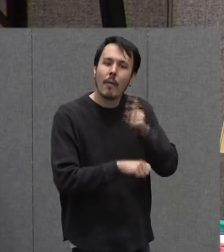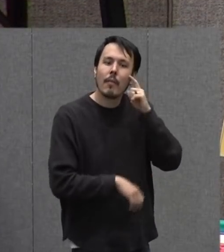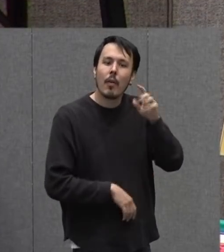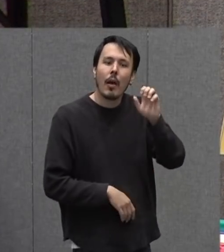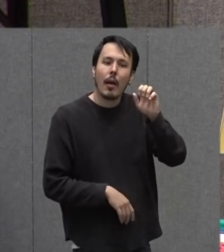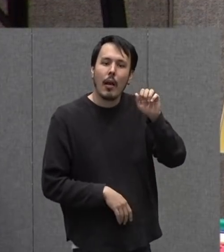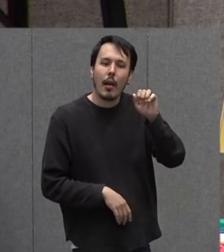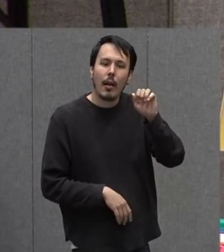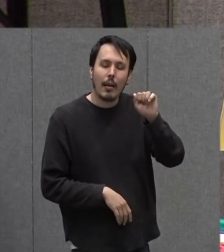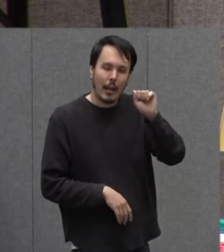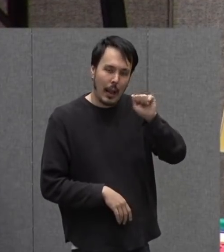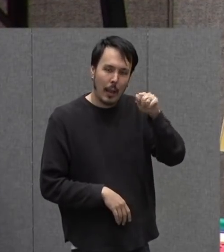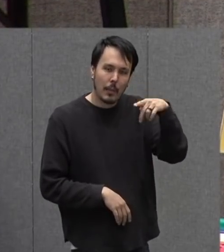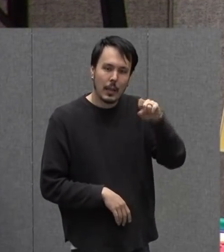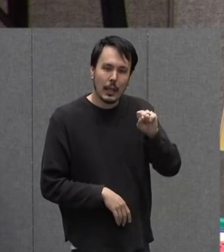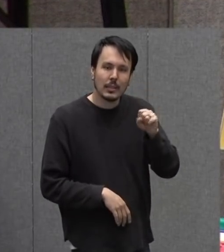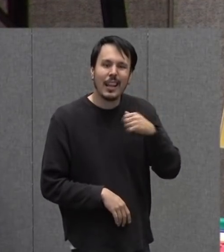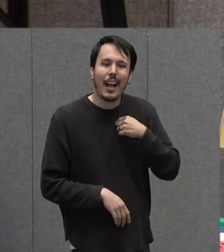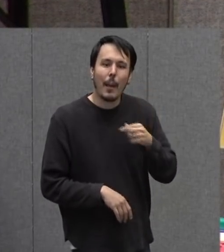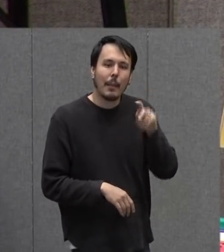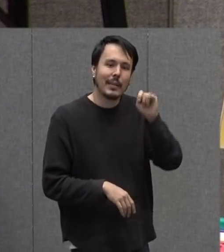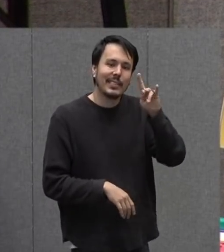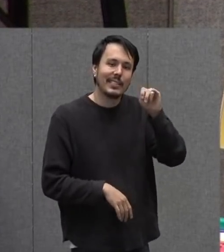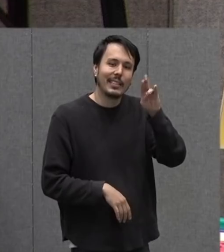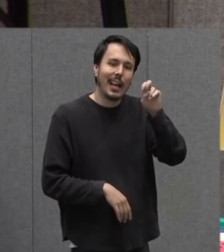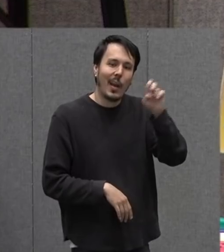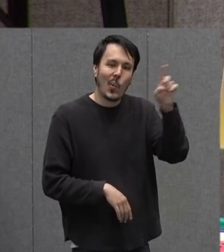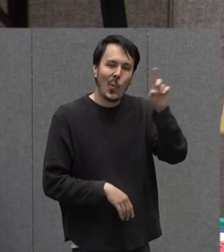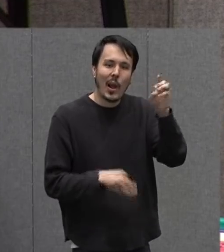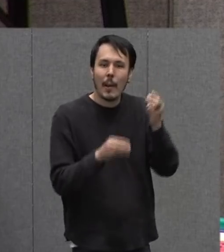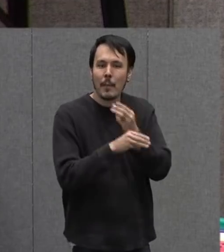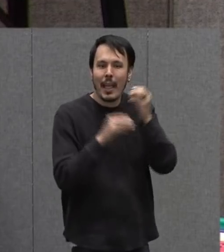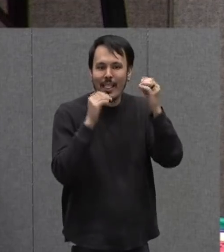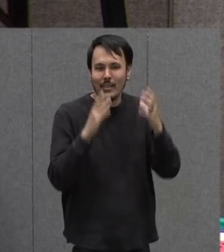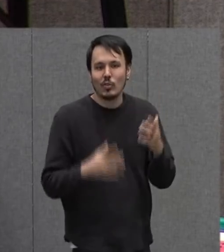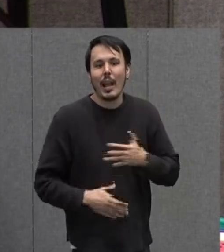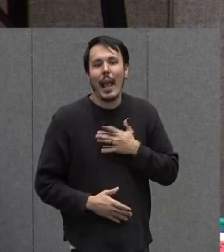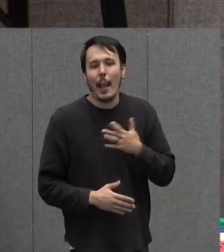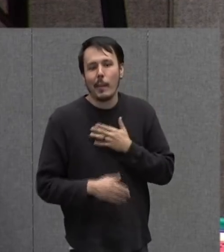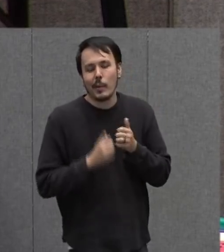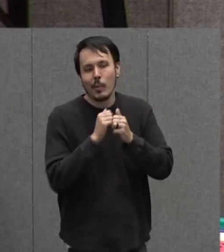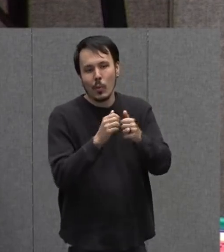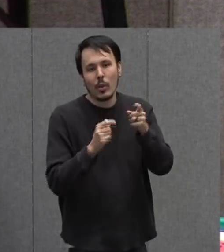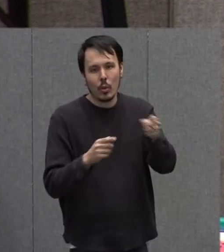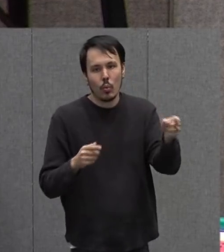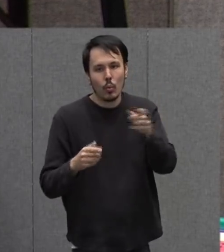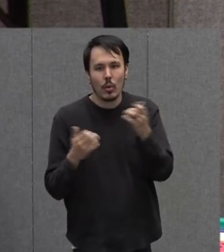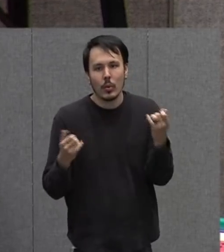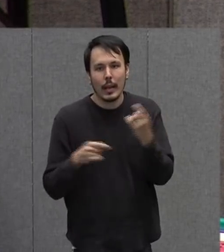a Title I math resource teacher, and I'm happy to be here with you today.